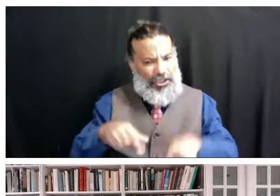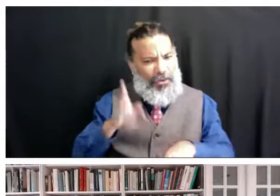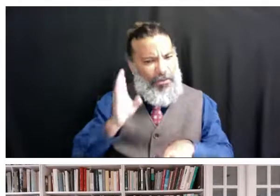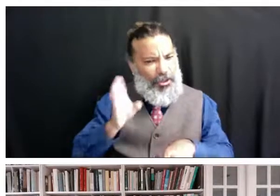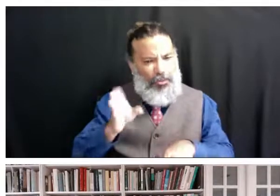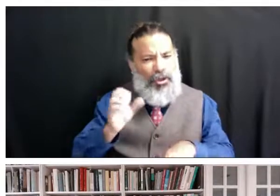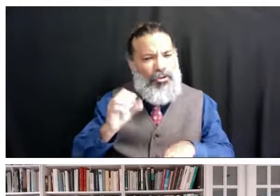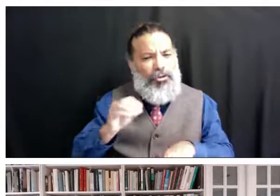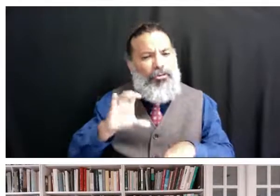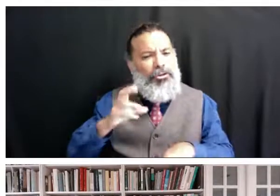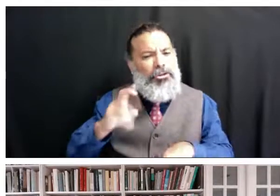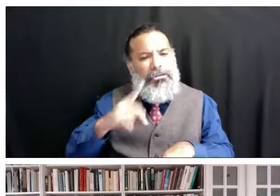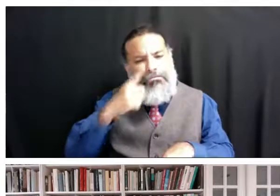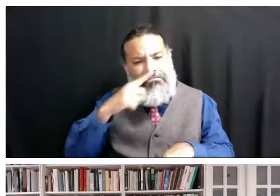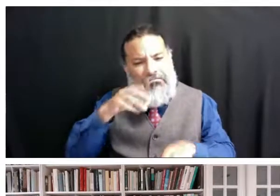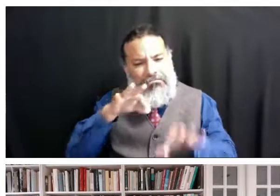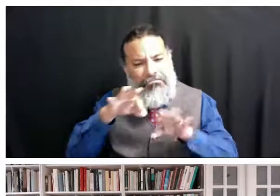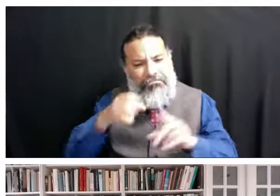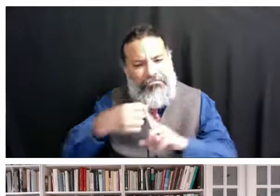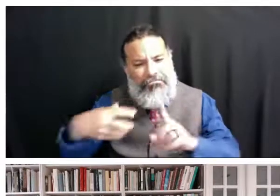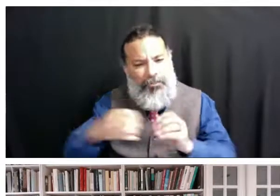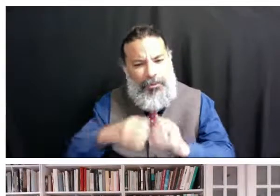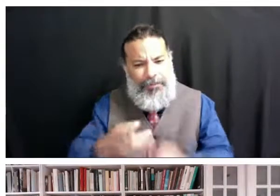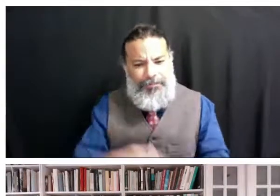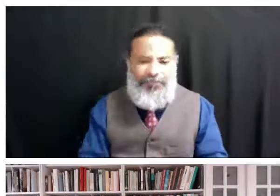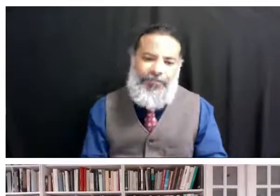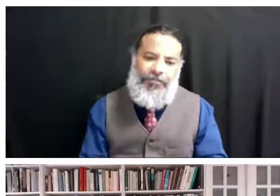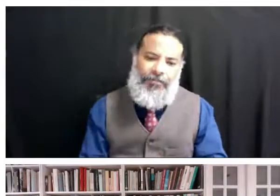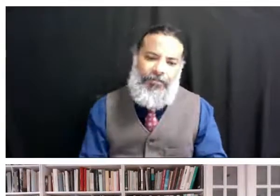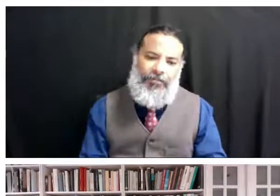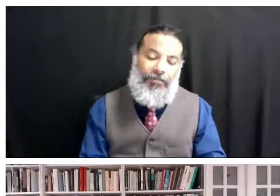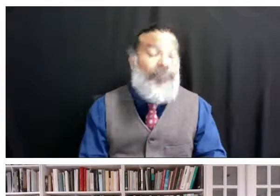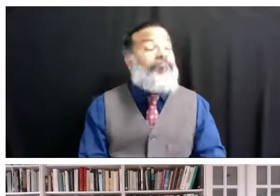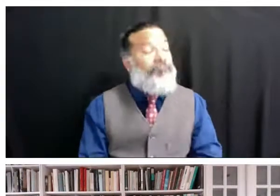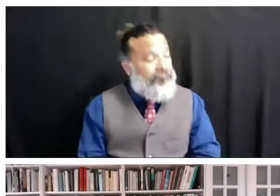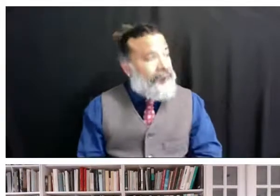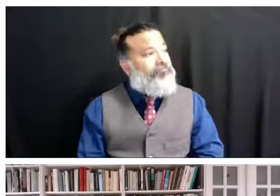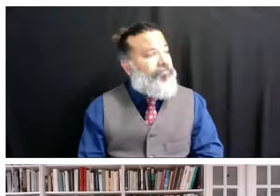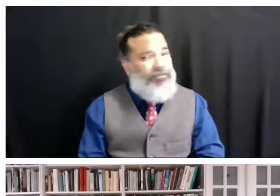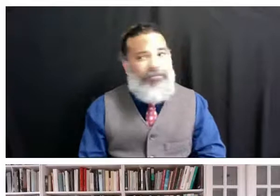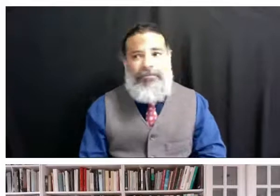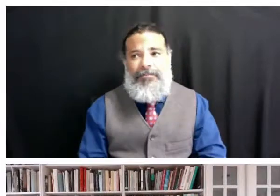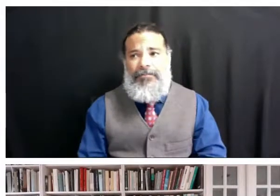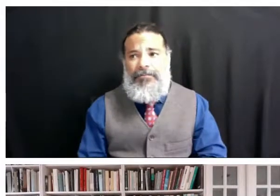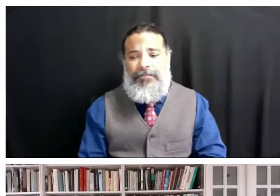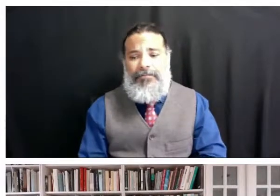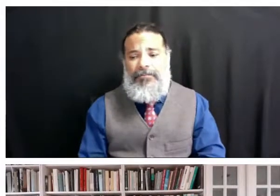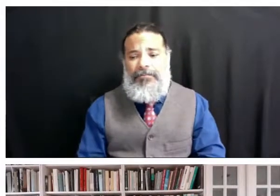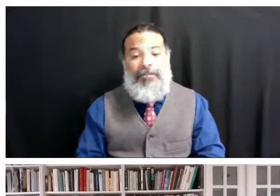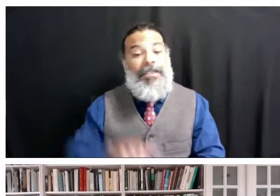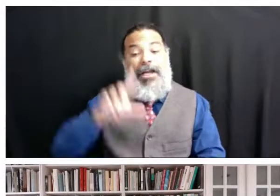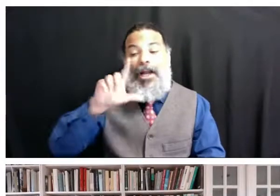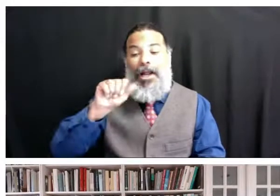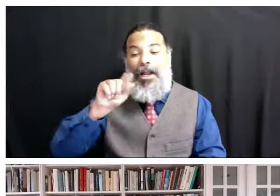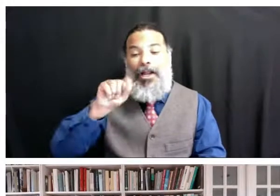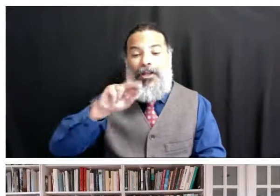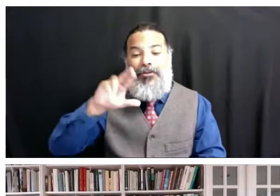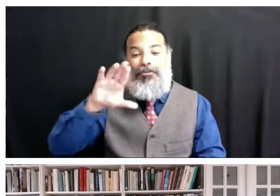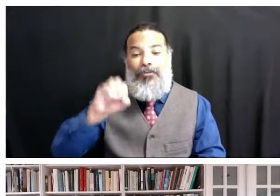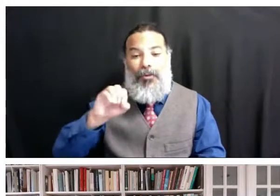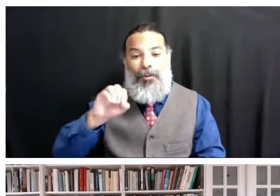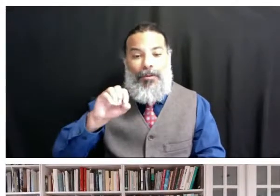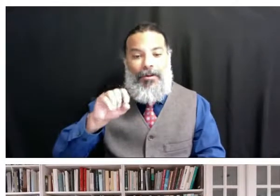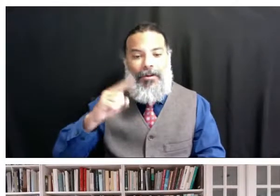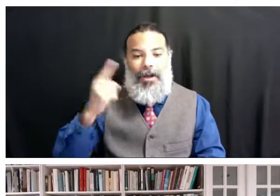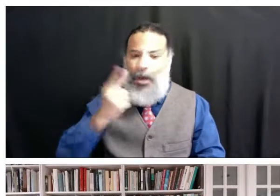Baltimore. And so Chick was wondering if you could expound upon that a little bit. Yes. Latrobe was always to get